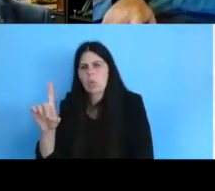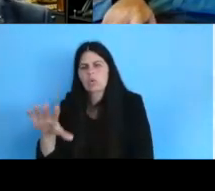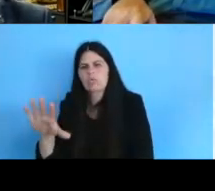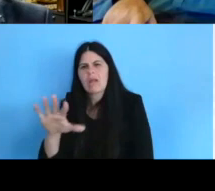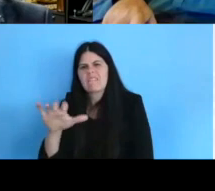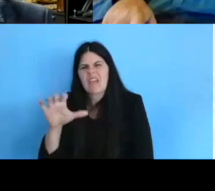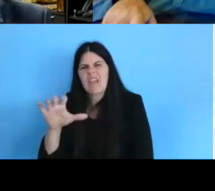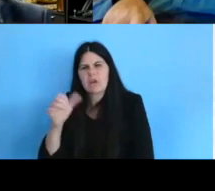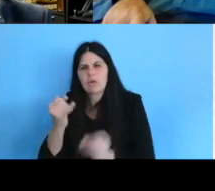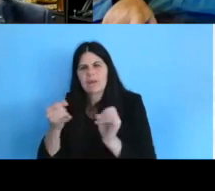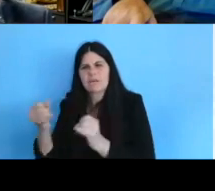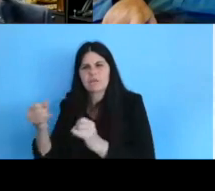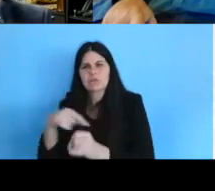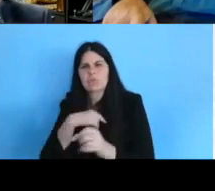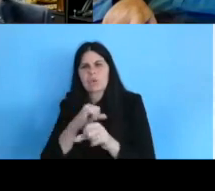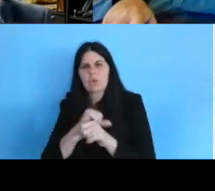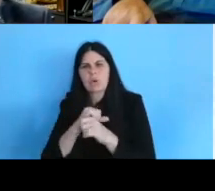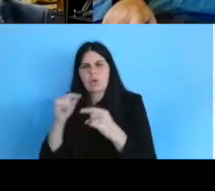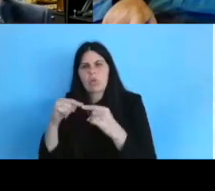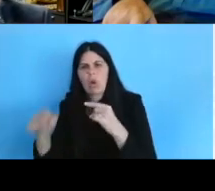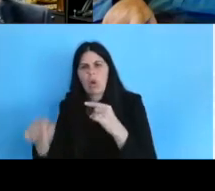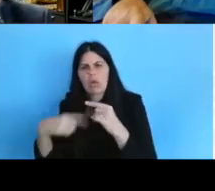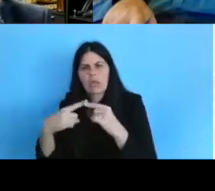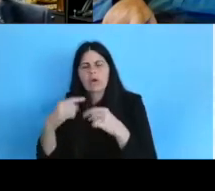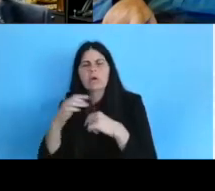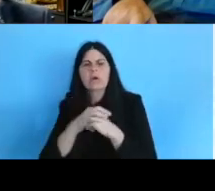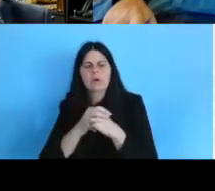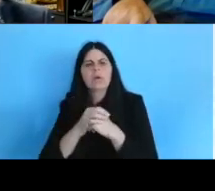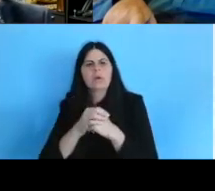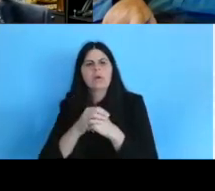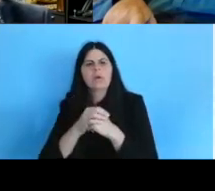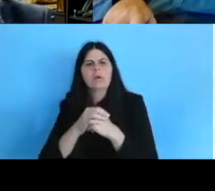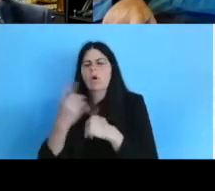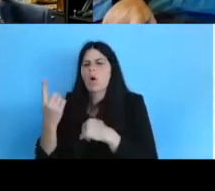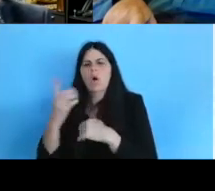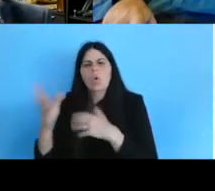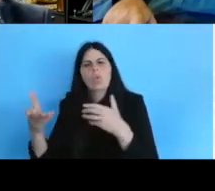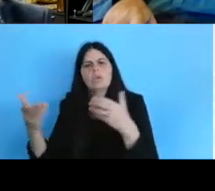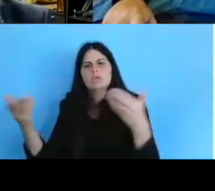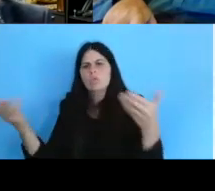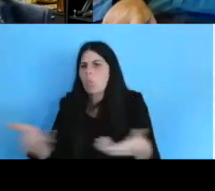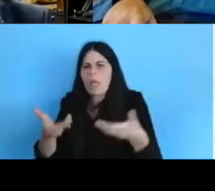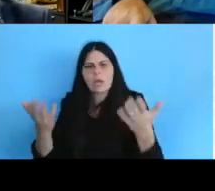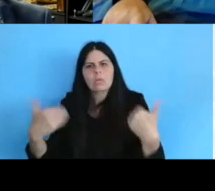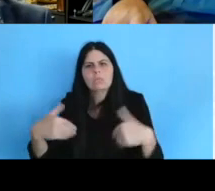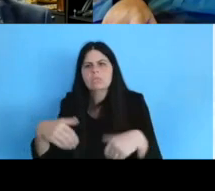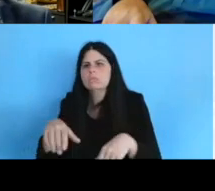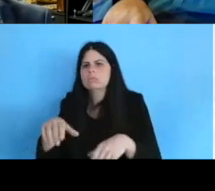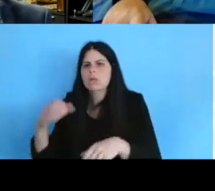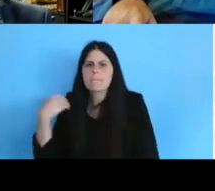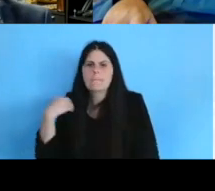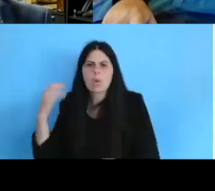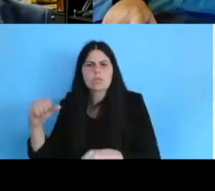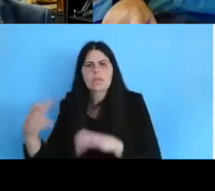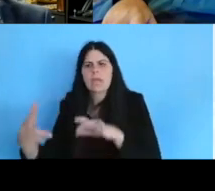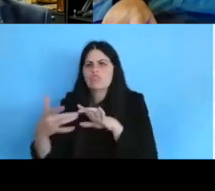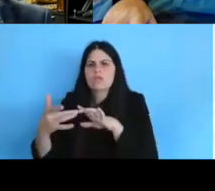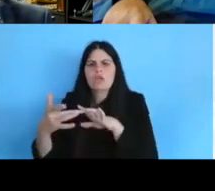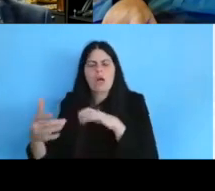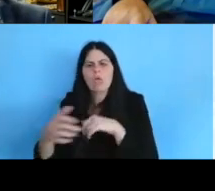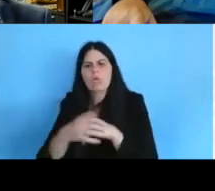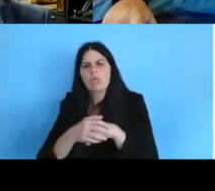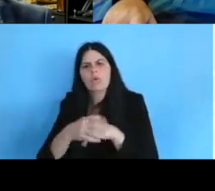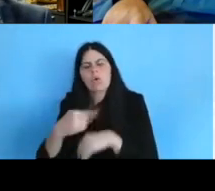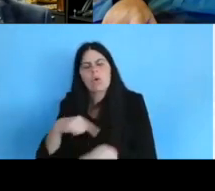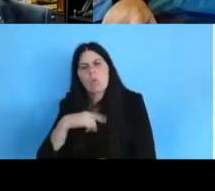year that we're working with. So we're always welcome for employers to reach out to us. You know, we